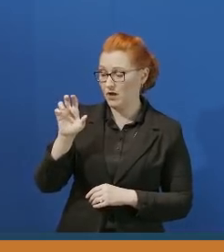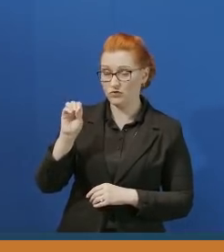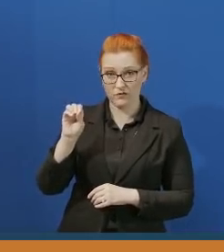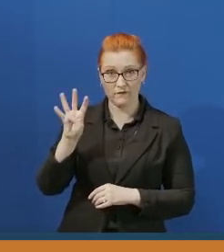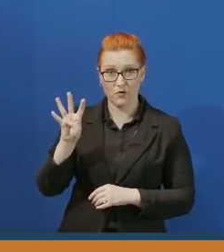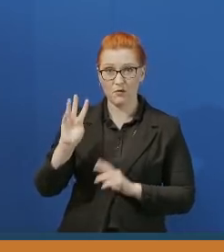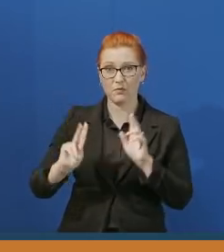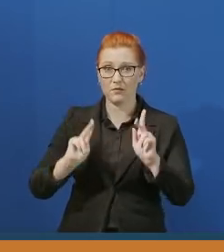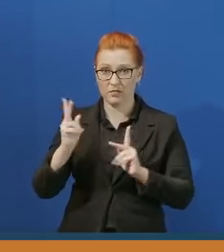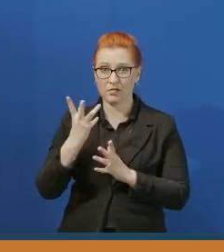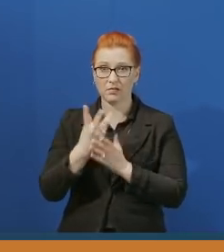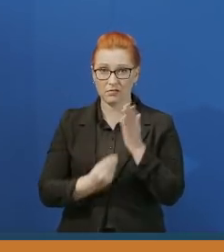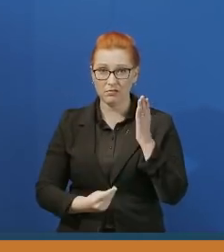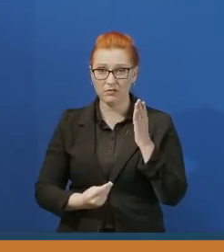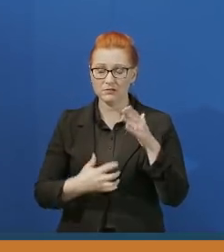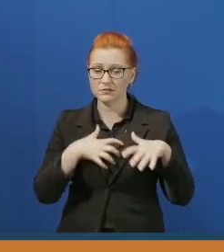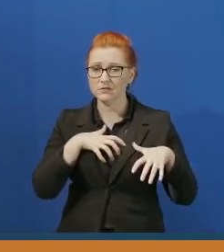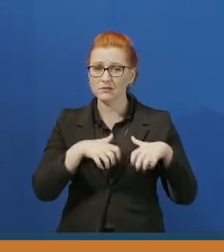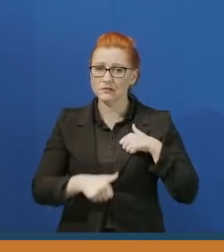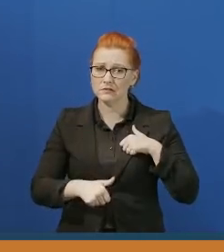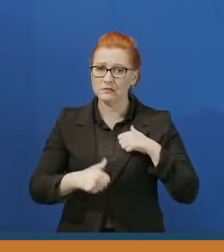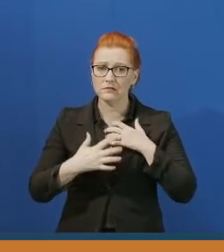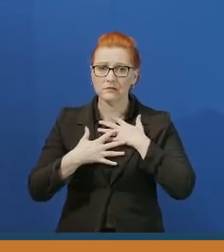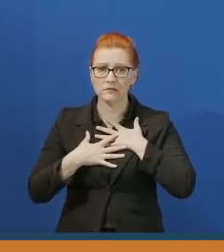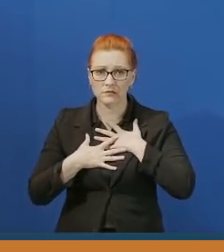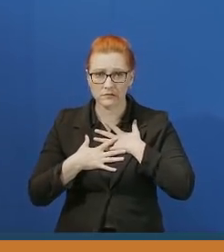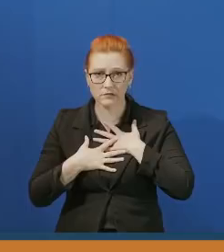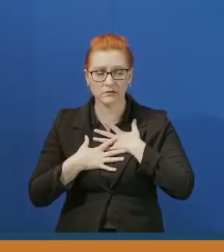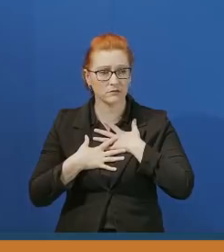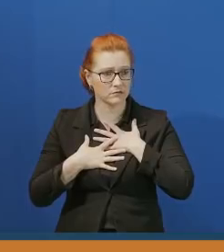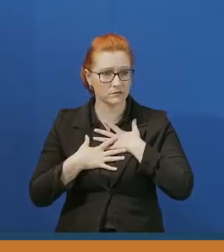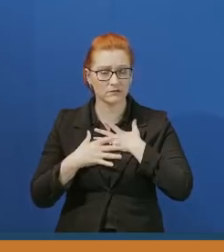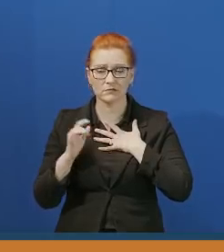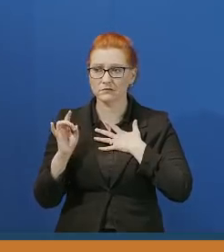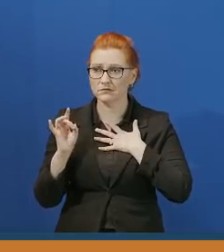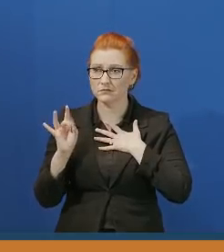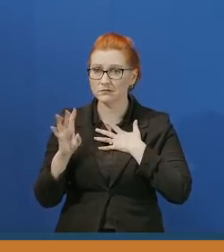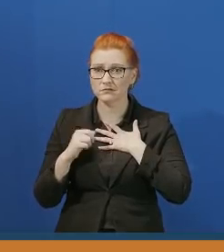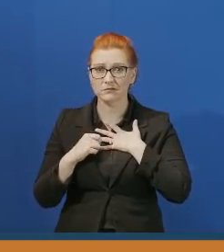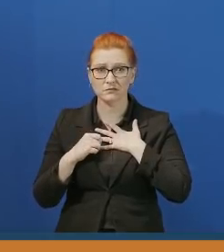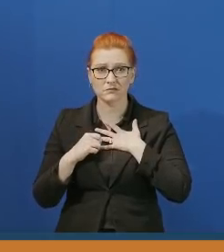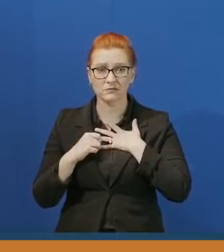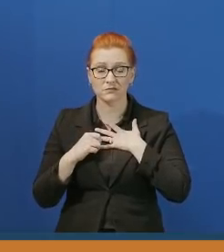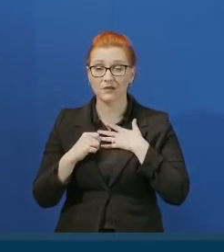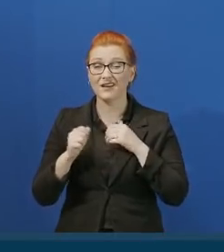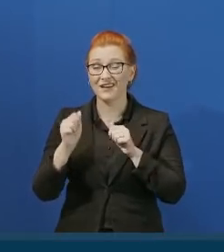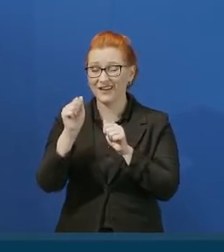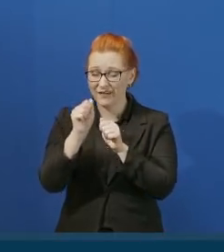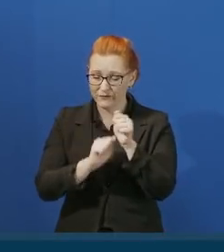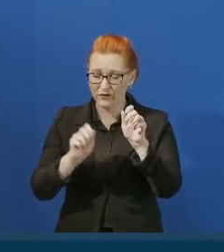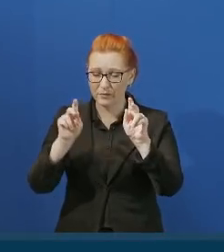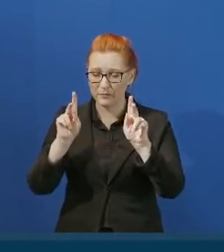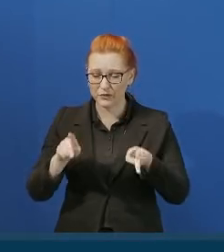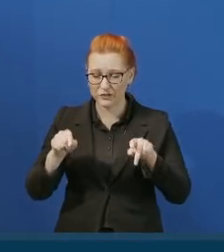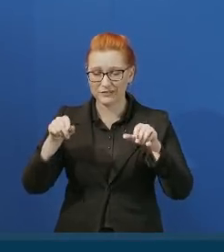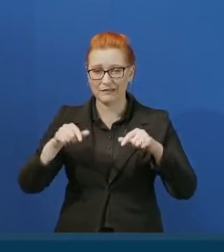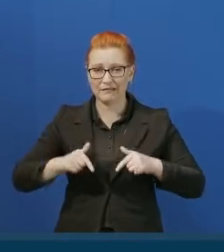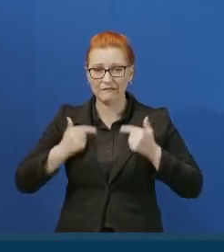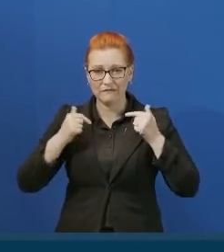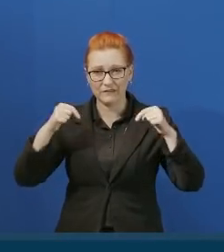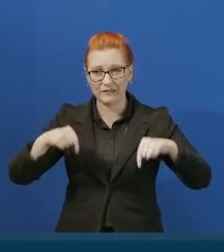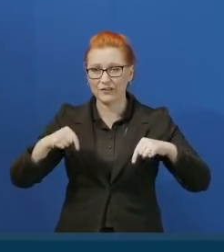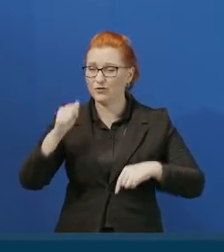with those that mourn. Everyone in our state has been indirectly affected by